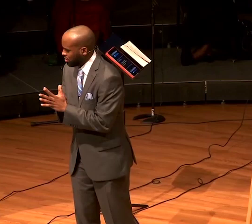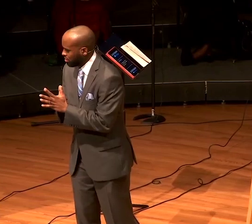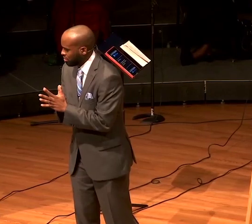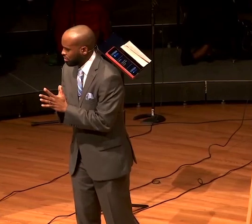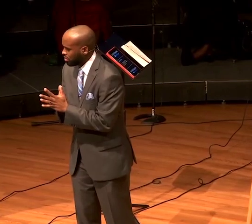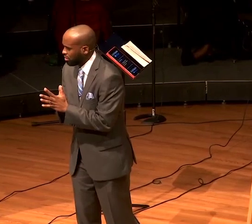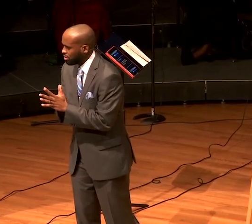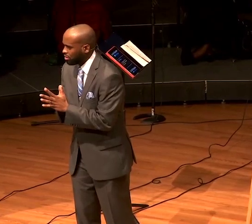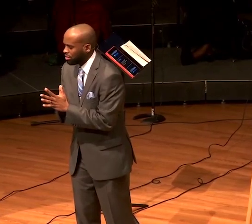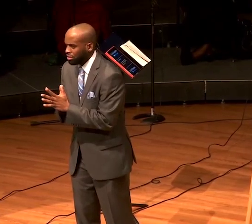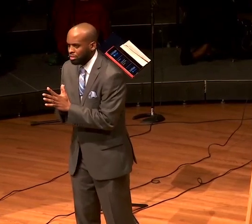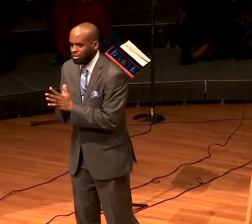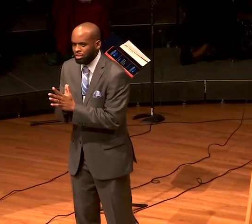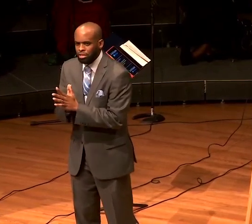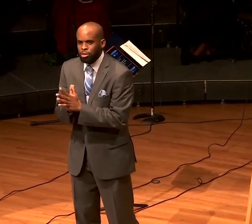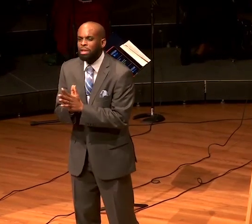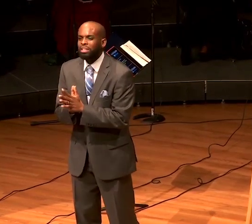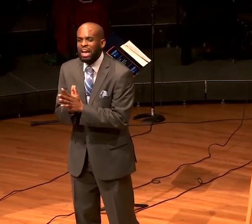compassion.